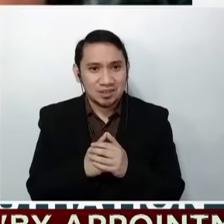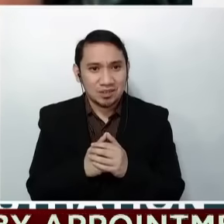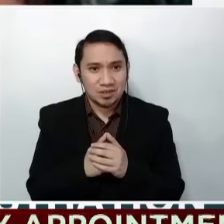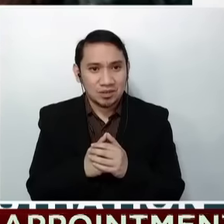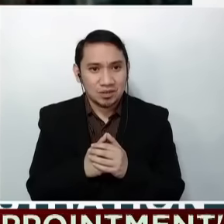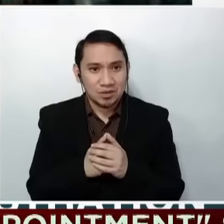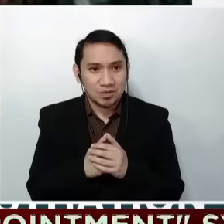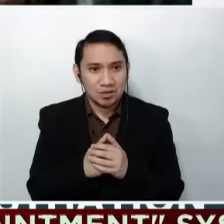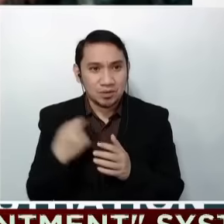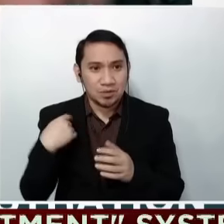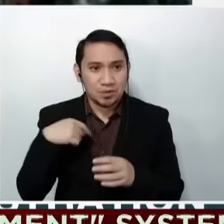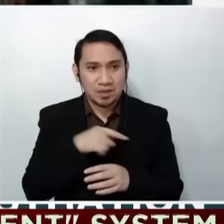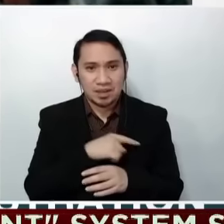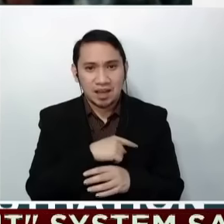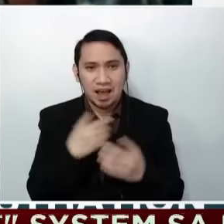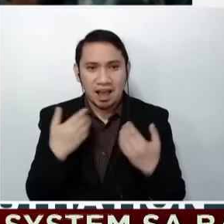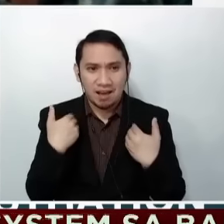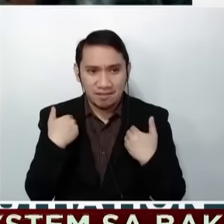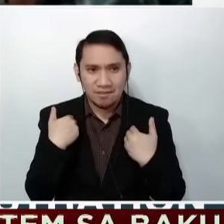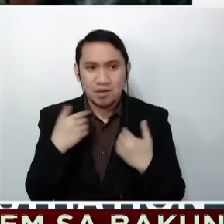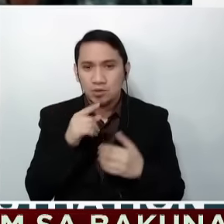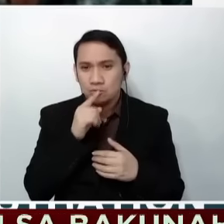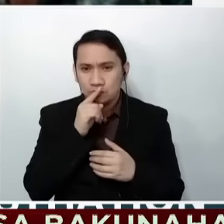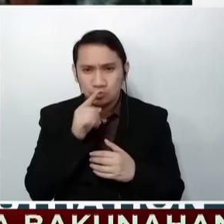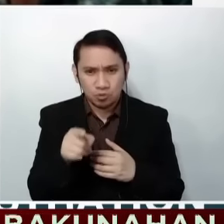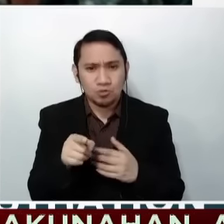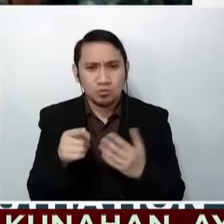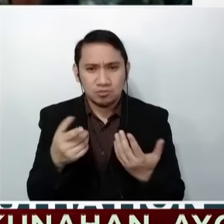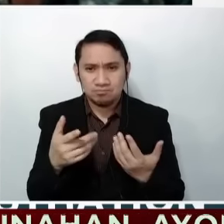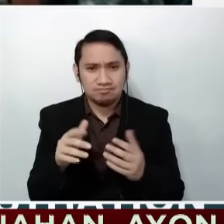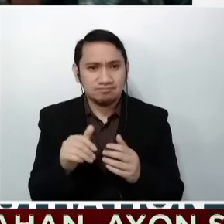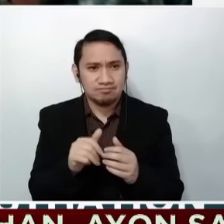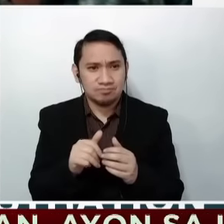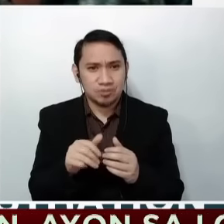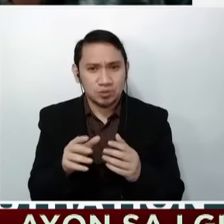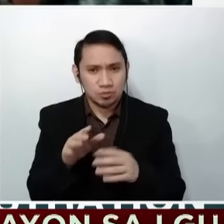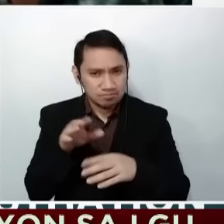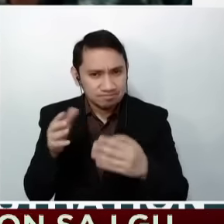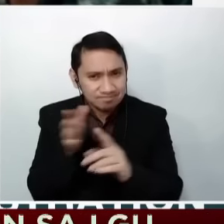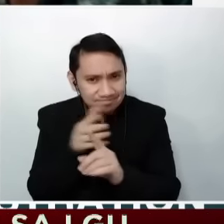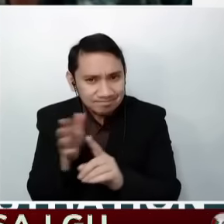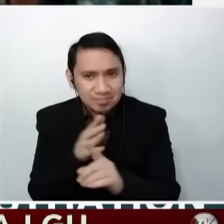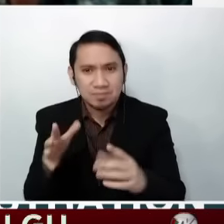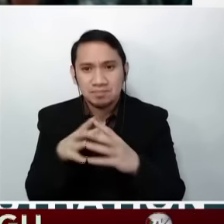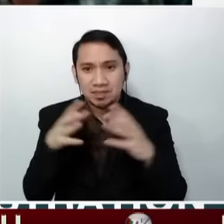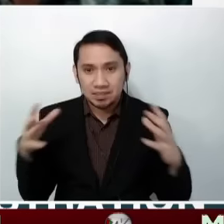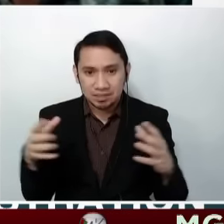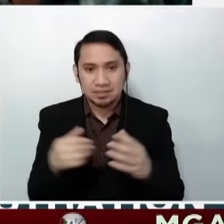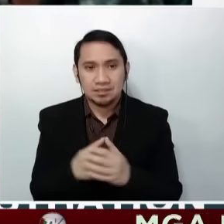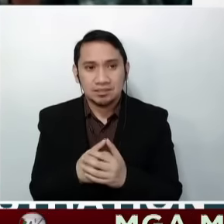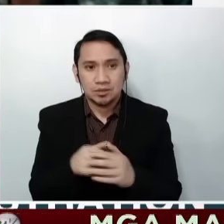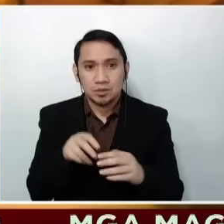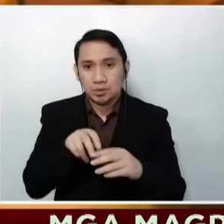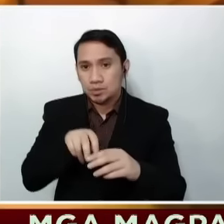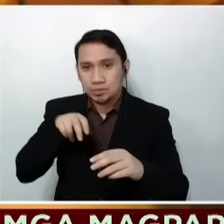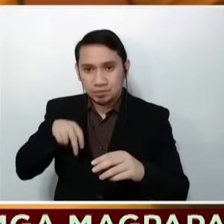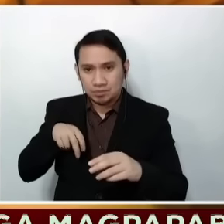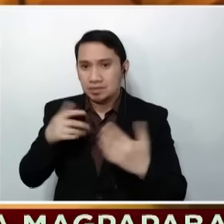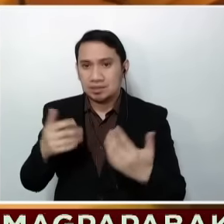far and deep into the ocean. So to go back, to turn back, parang medyo mahirap ng